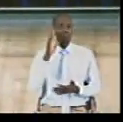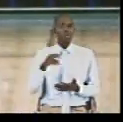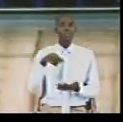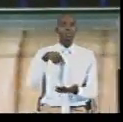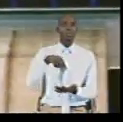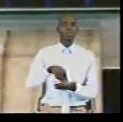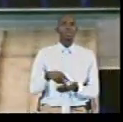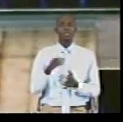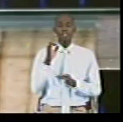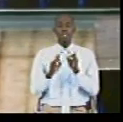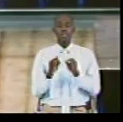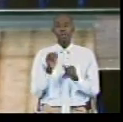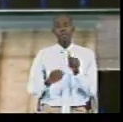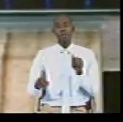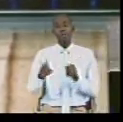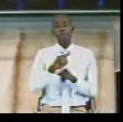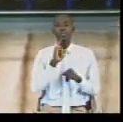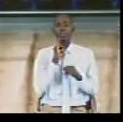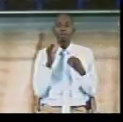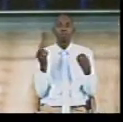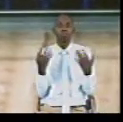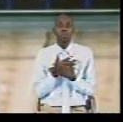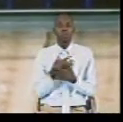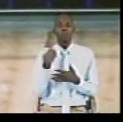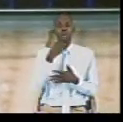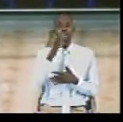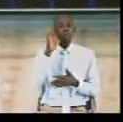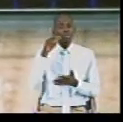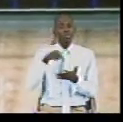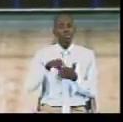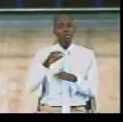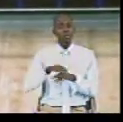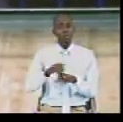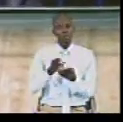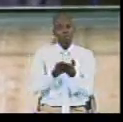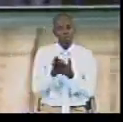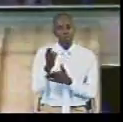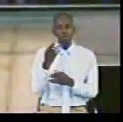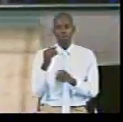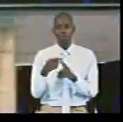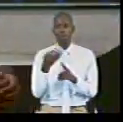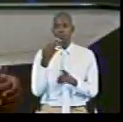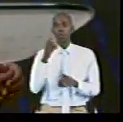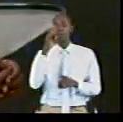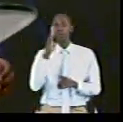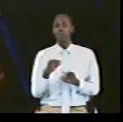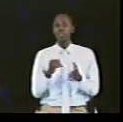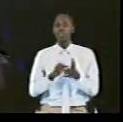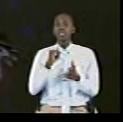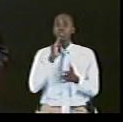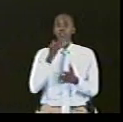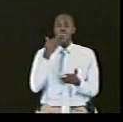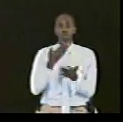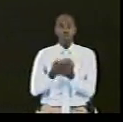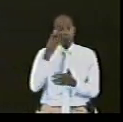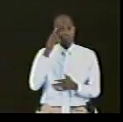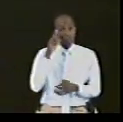on the truth of the word of God? It's good for you. In the time of the Old Testament, there